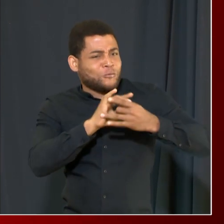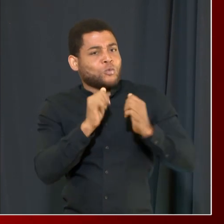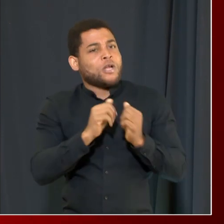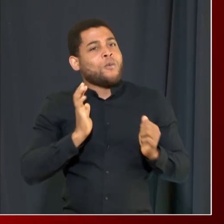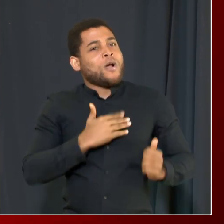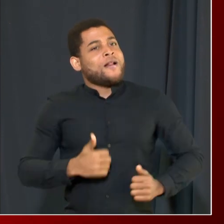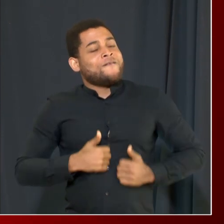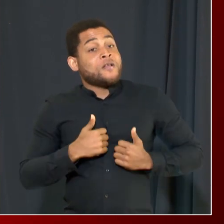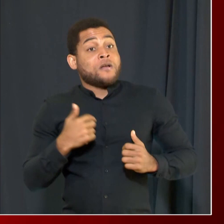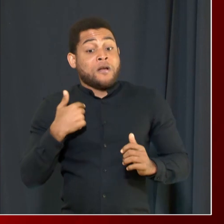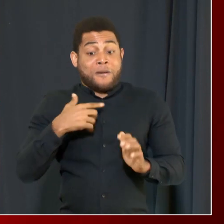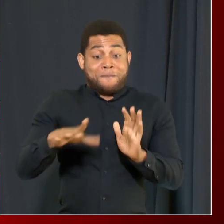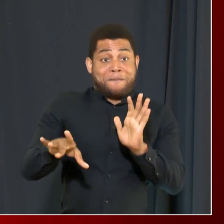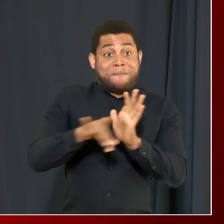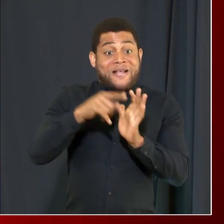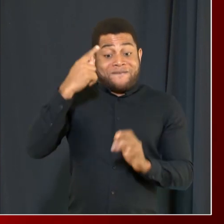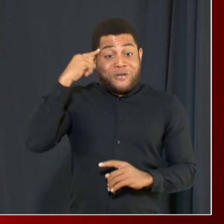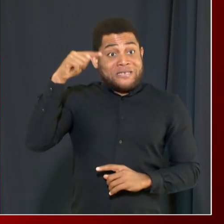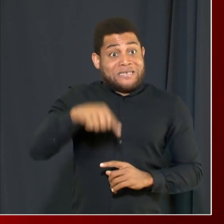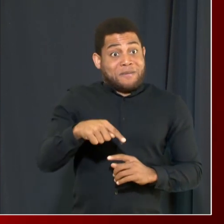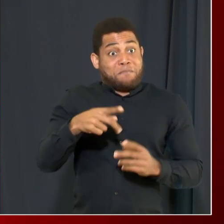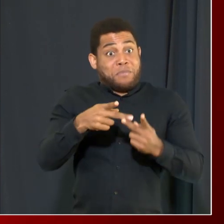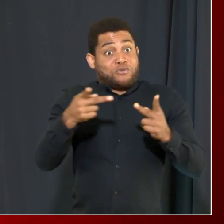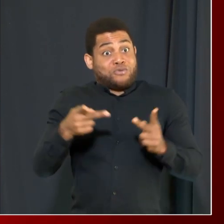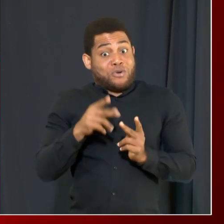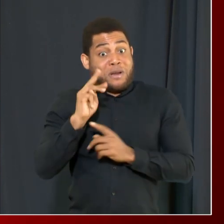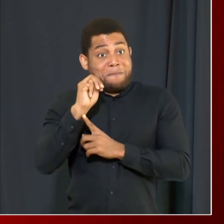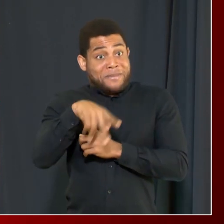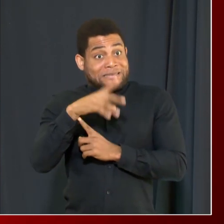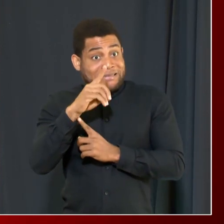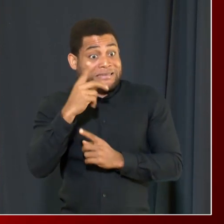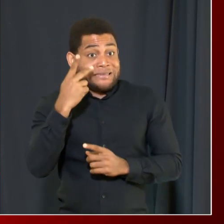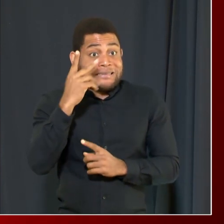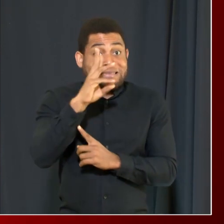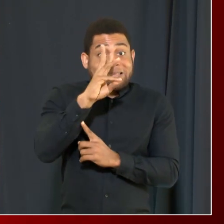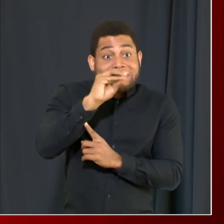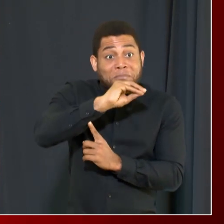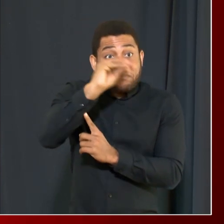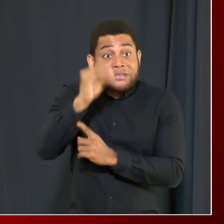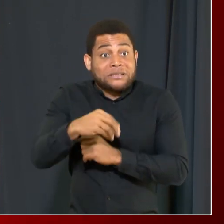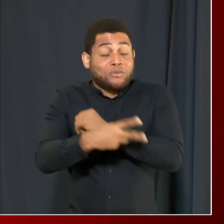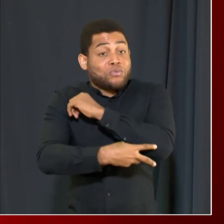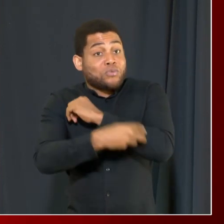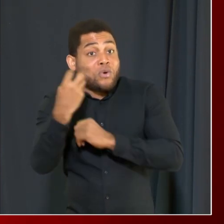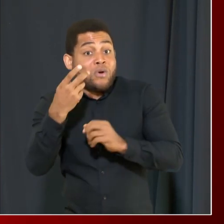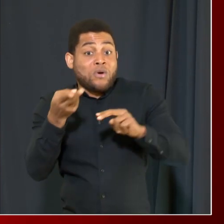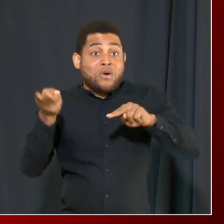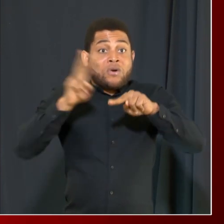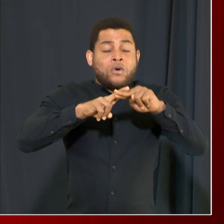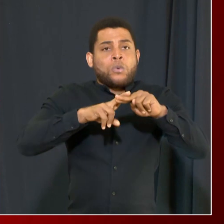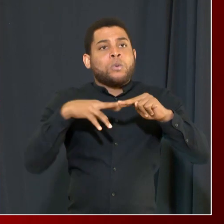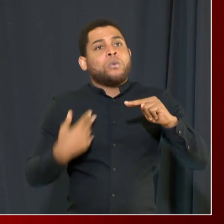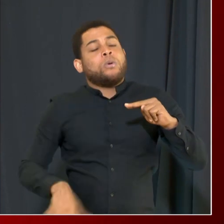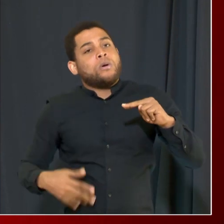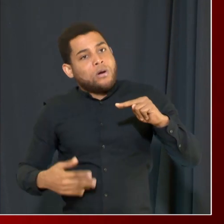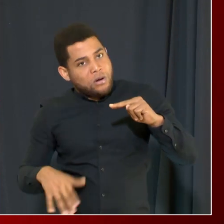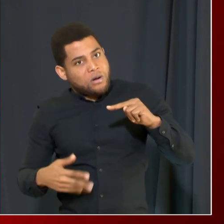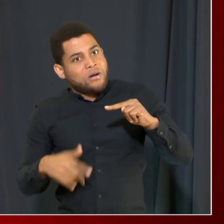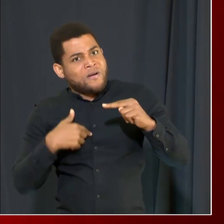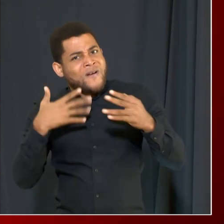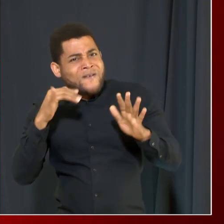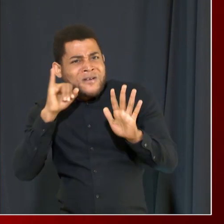of Police, MPD was seeing a 60% increase in robberies. We've worked to identify high-density areas